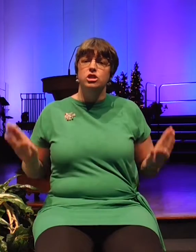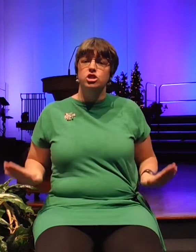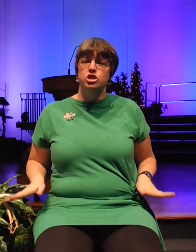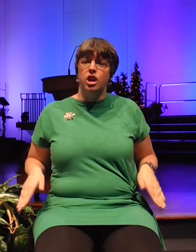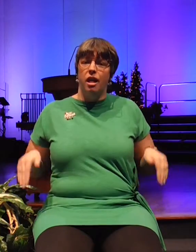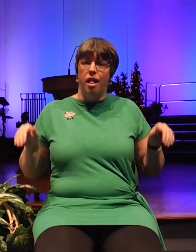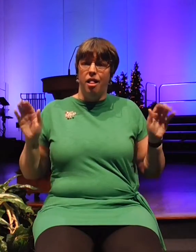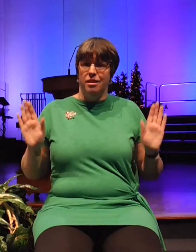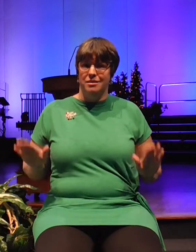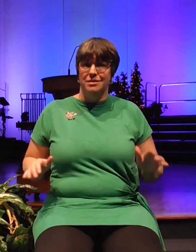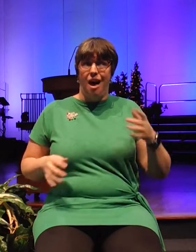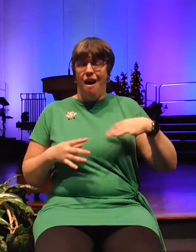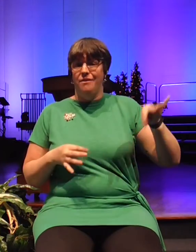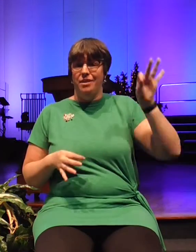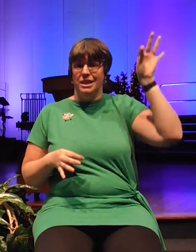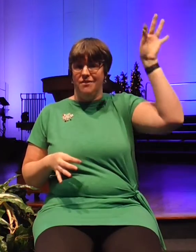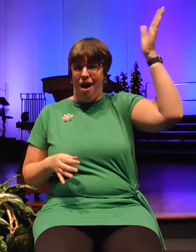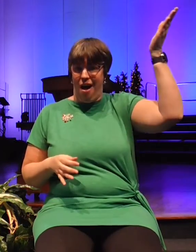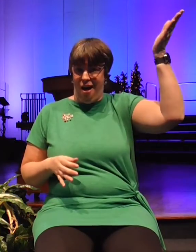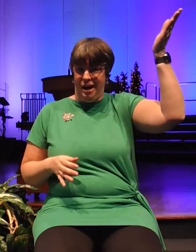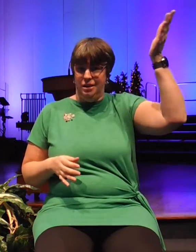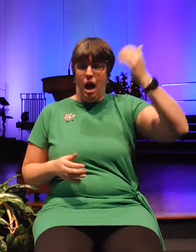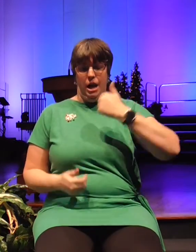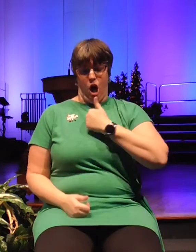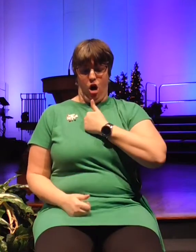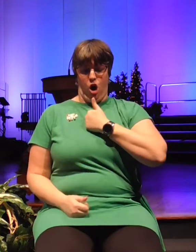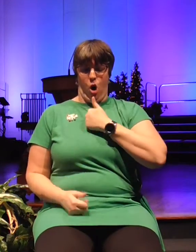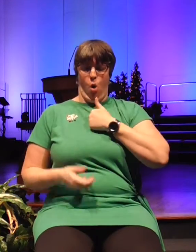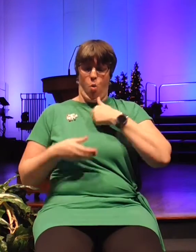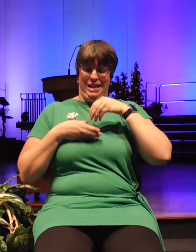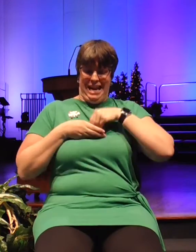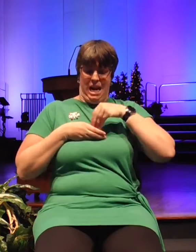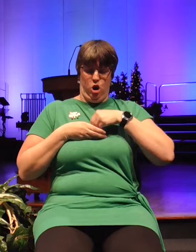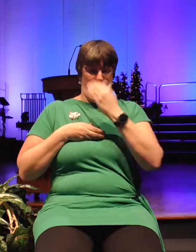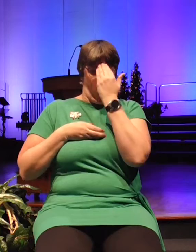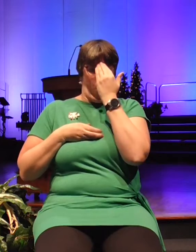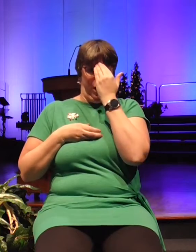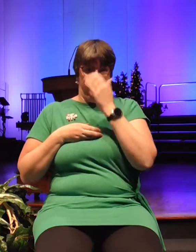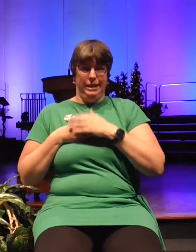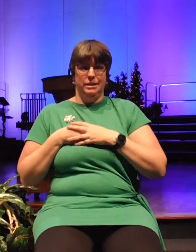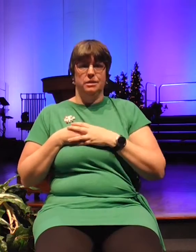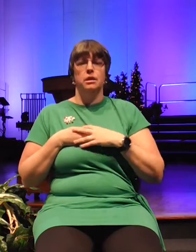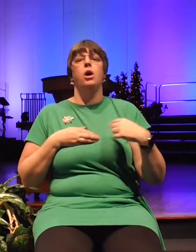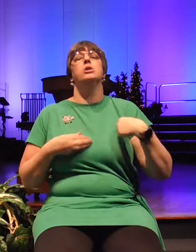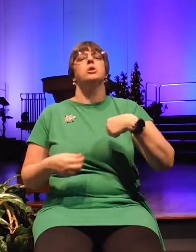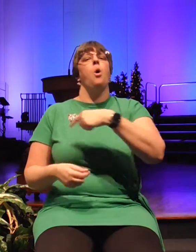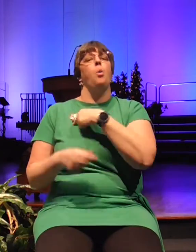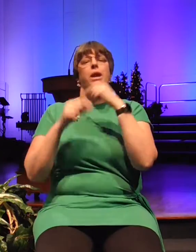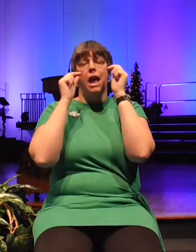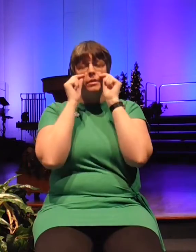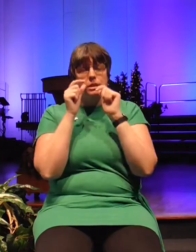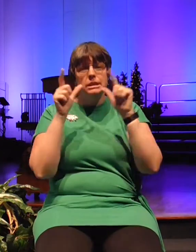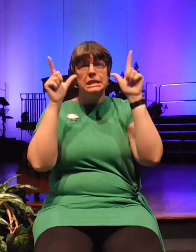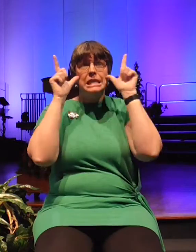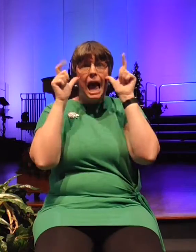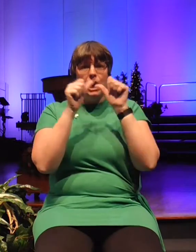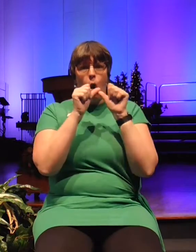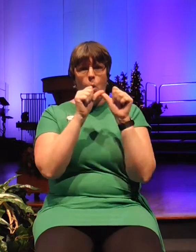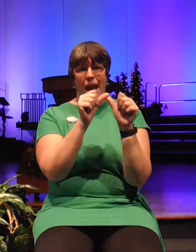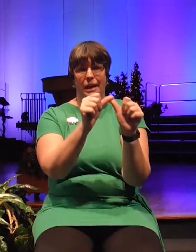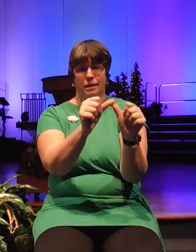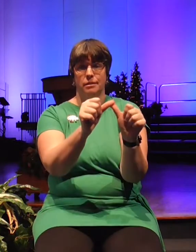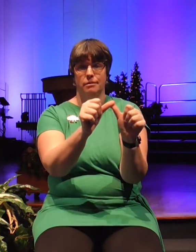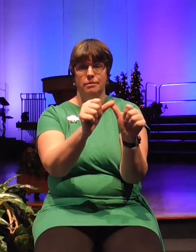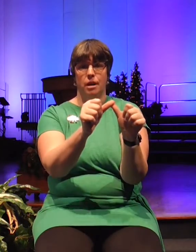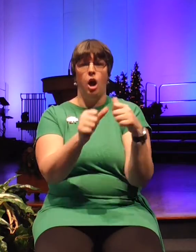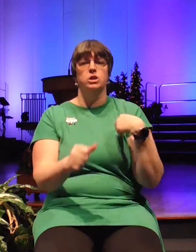divine, as well as our own inner awareness. And so we stay awake to it all. And as